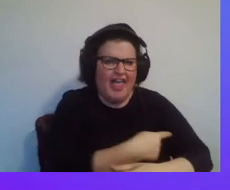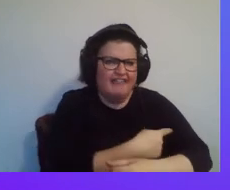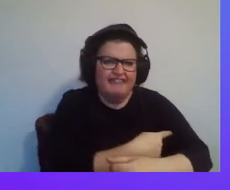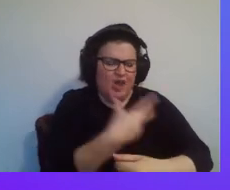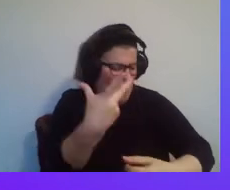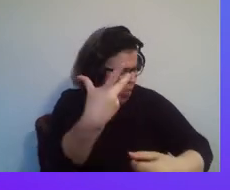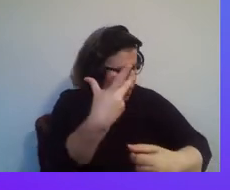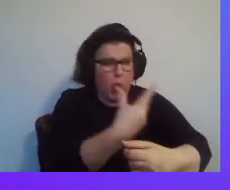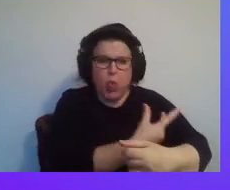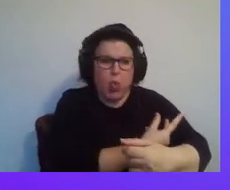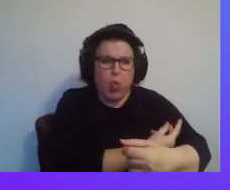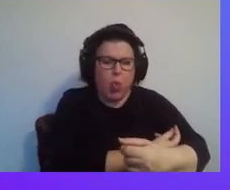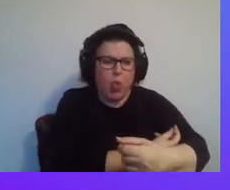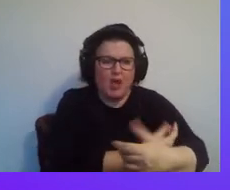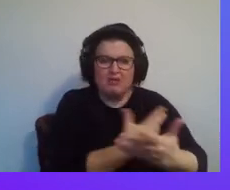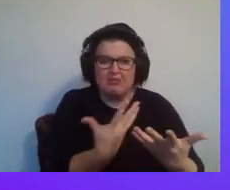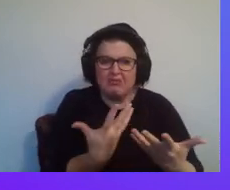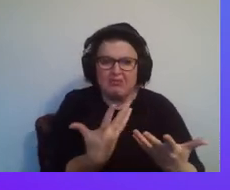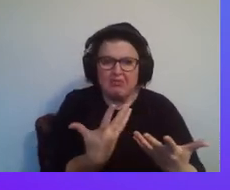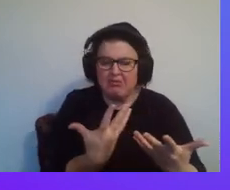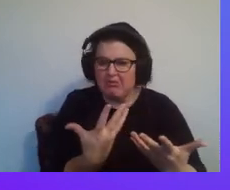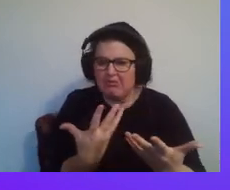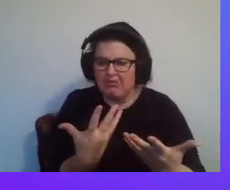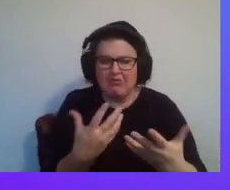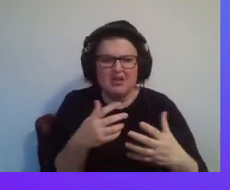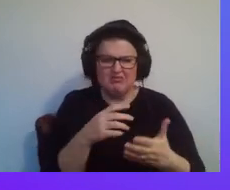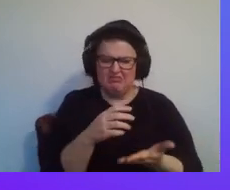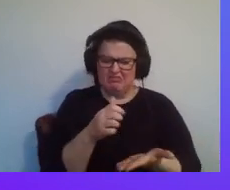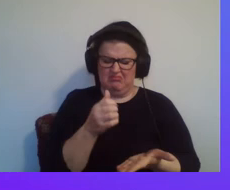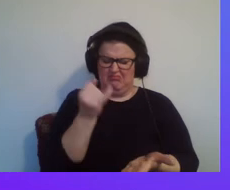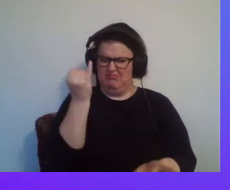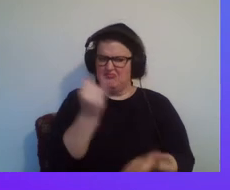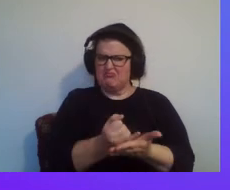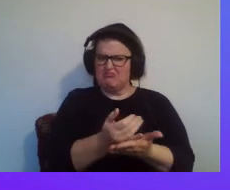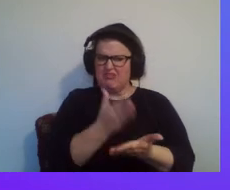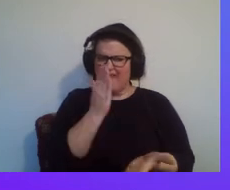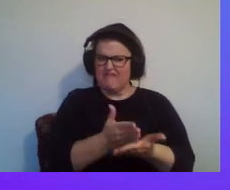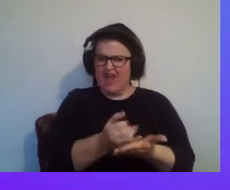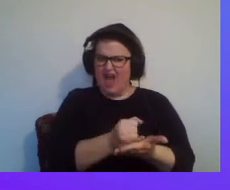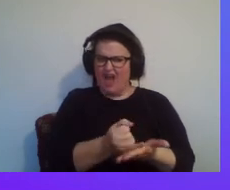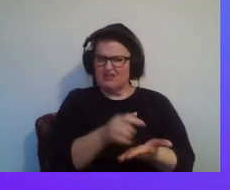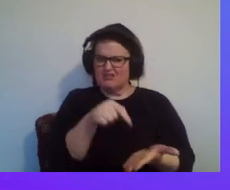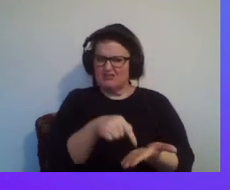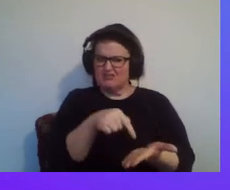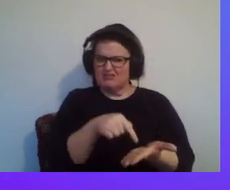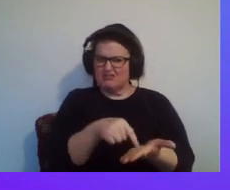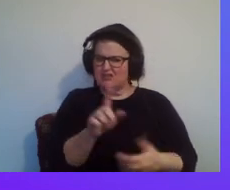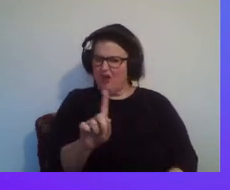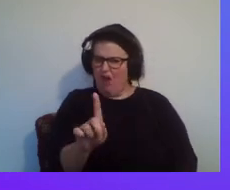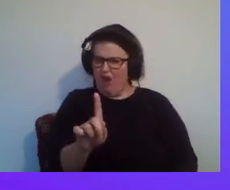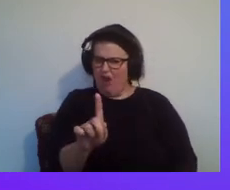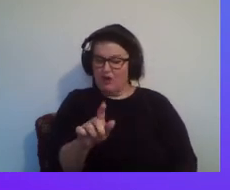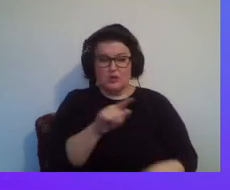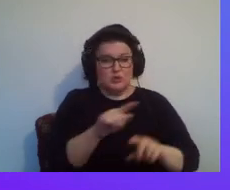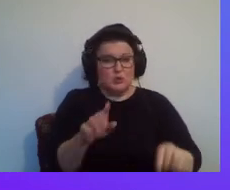And what are you hearing about some of the misinformation videos and half lies that are being often, Eddie? They would say